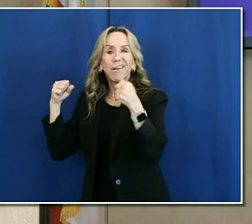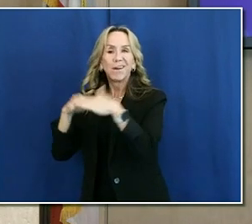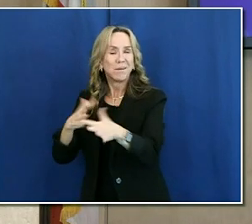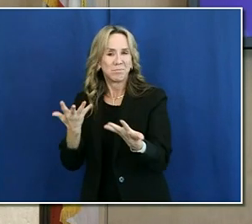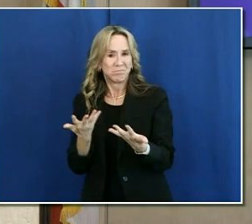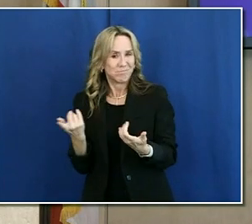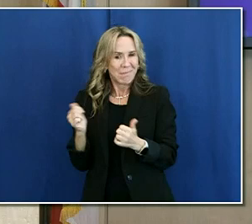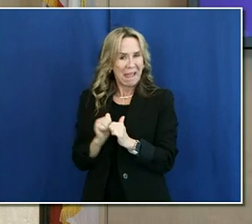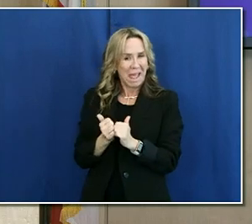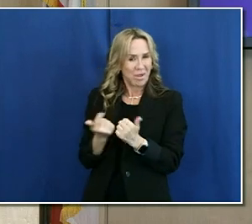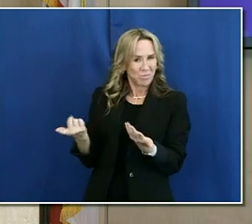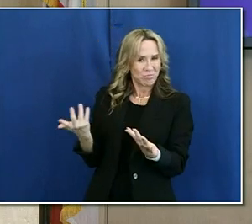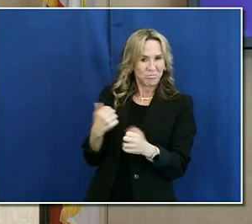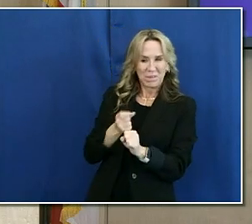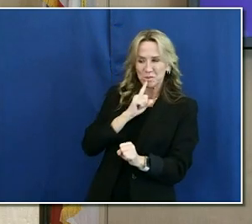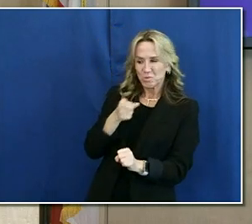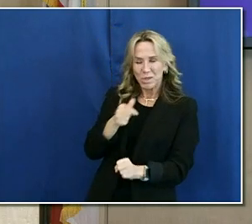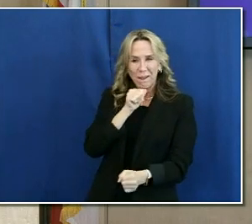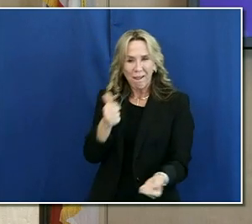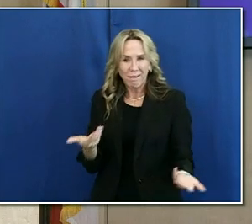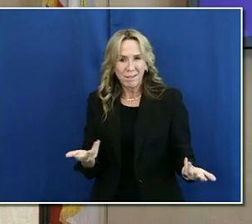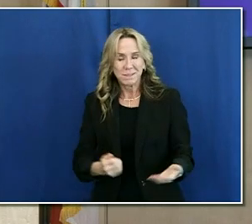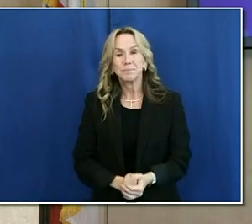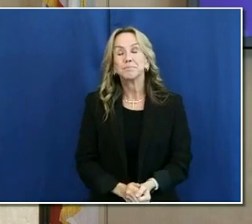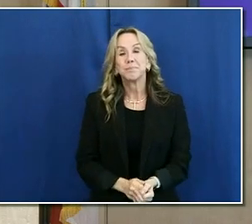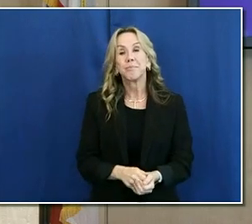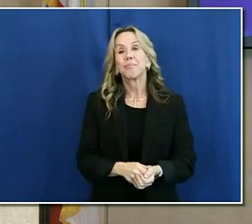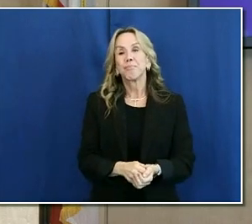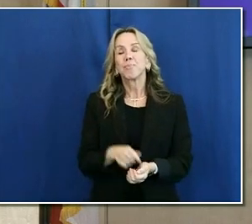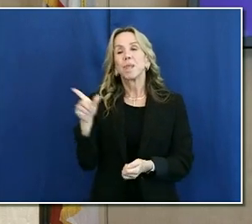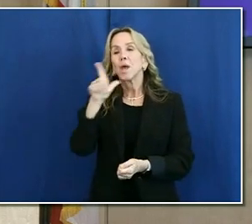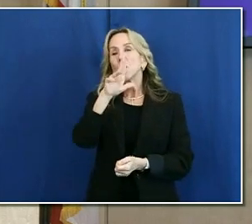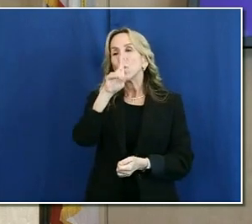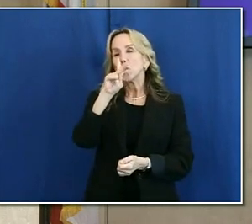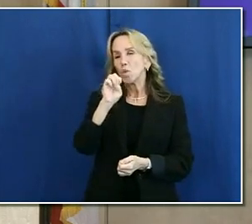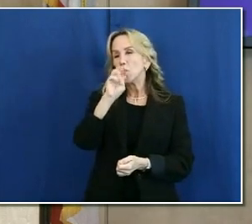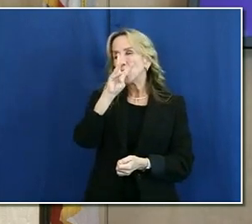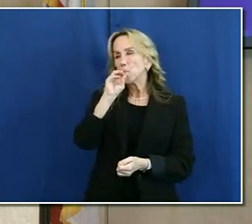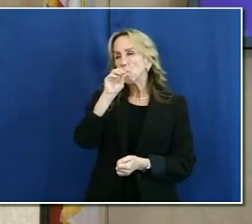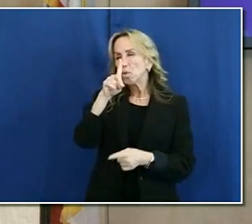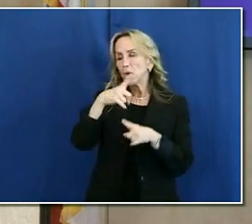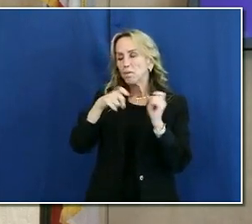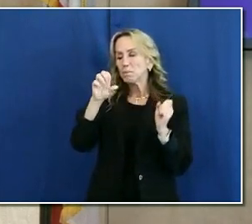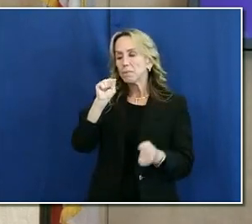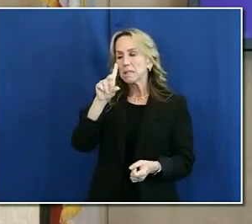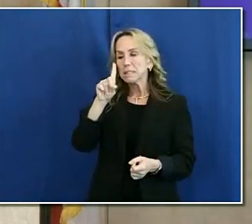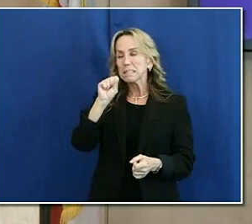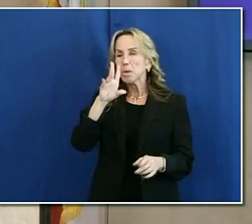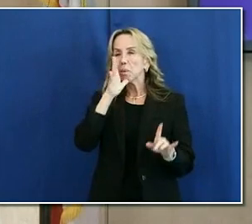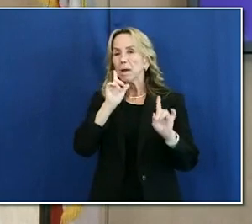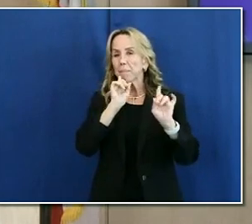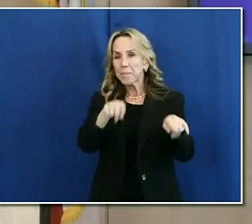gathering amongst themselves? Thank you. We'll have Luke Wood from San Diego State University address that.